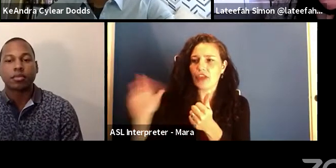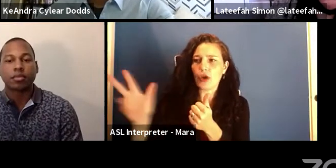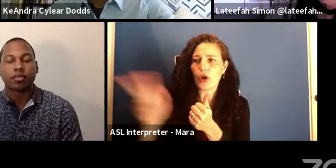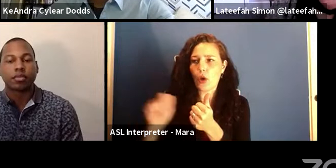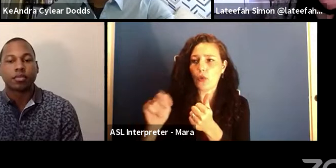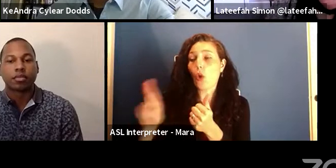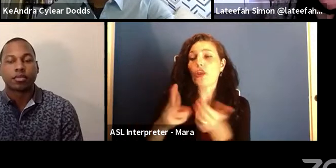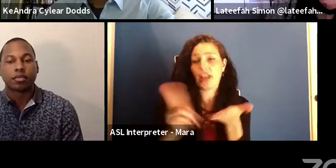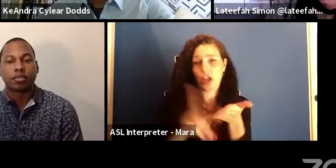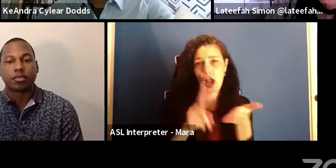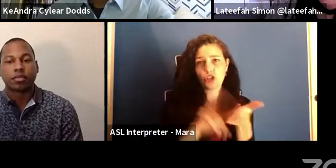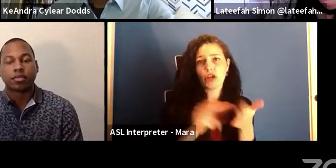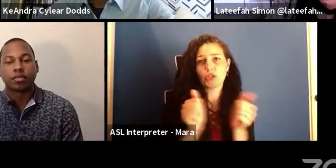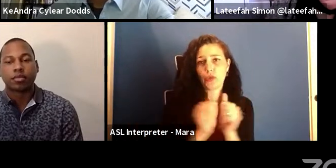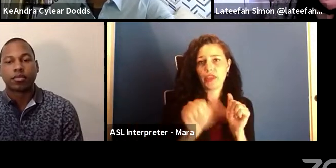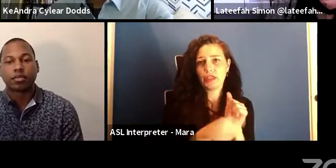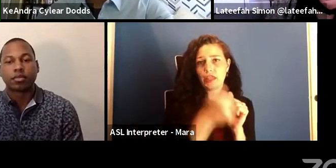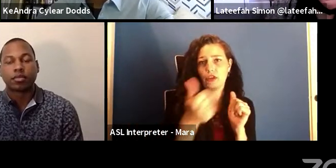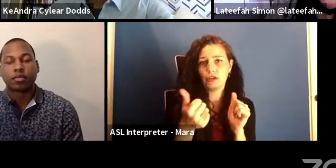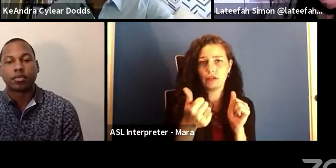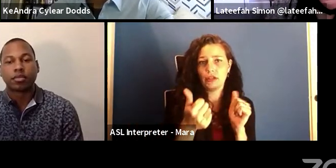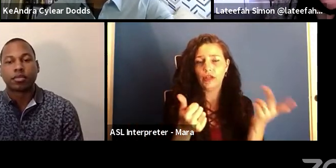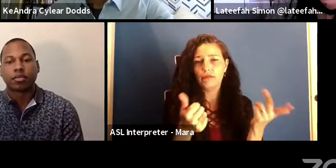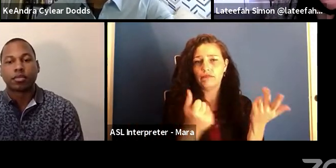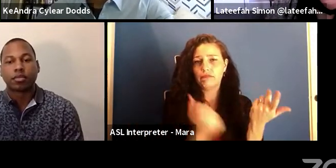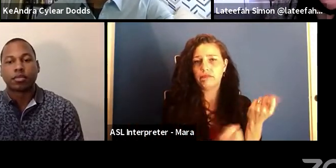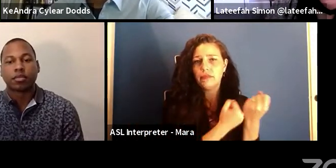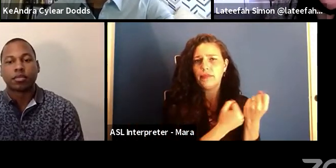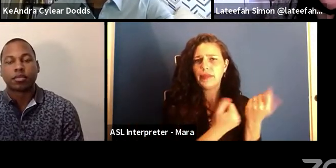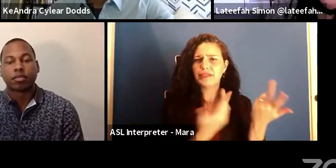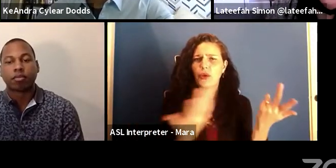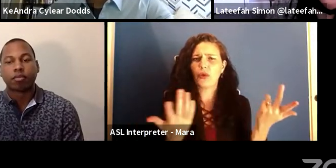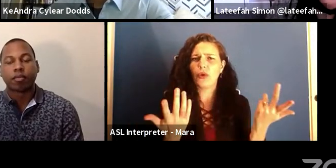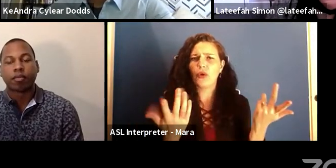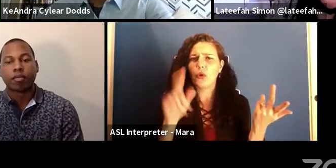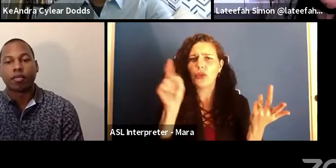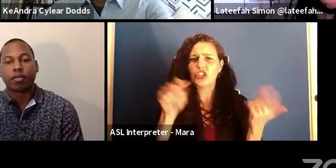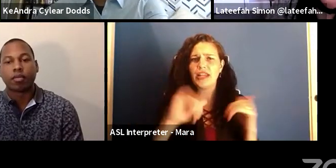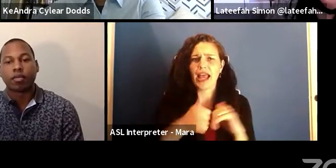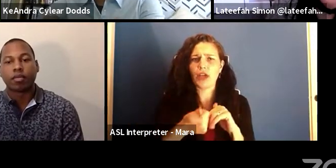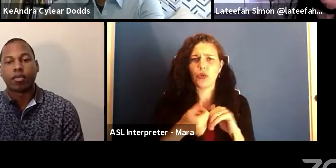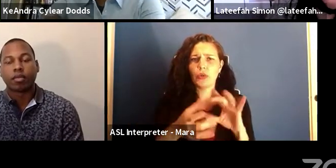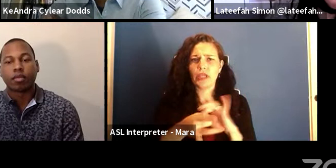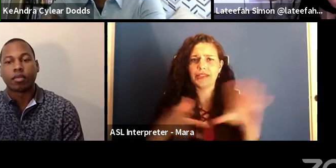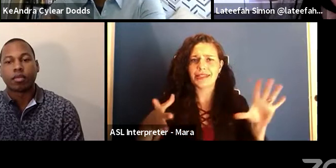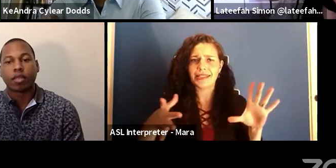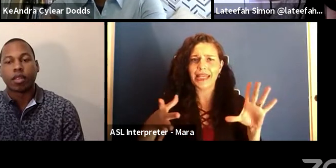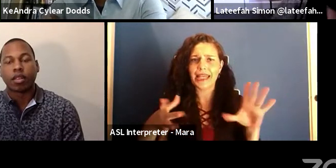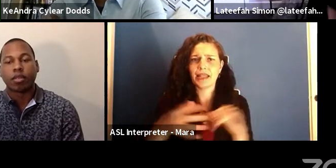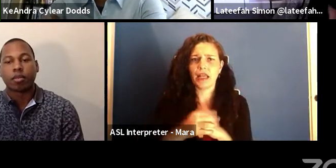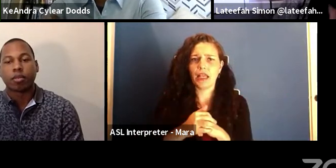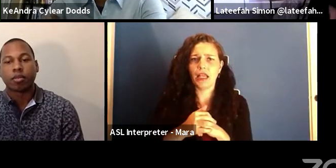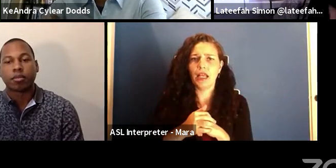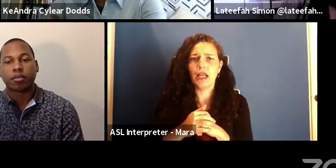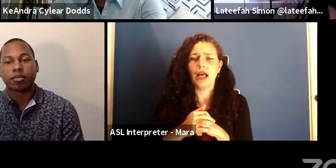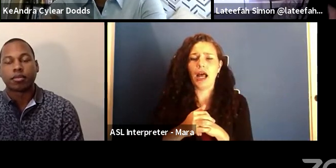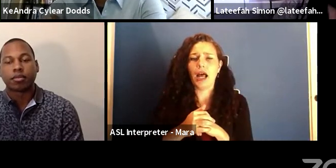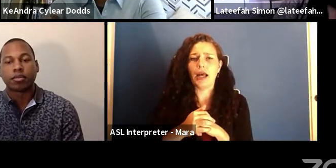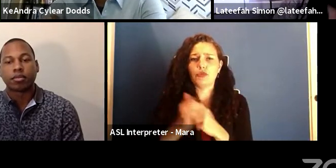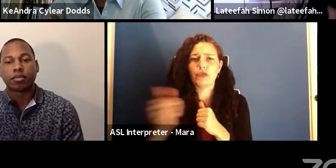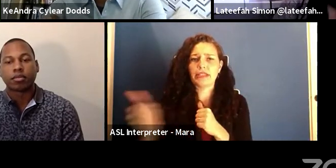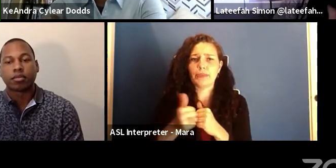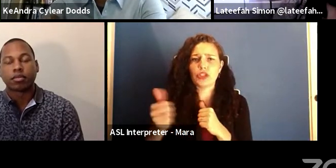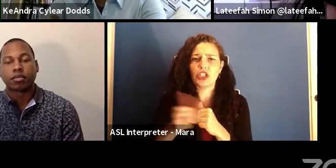And I guess I'm wondering, this is a big question, but how do we disentangle transportation and mobility from policing,